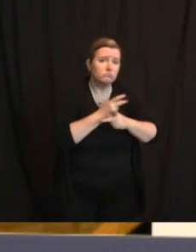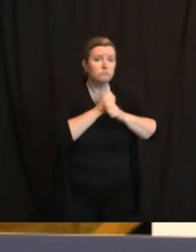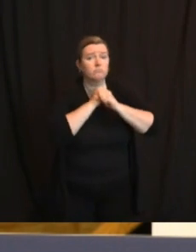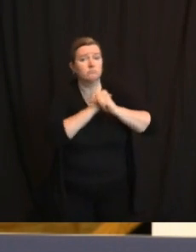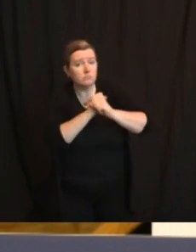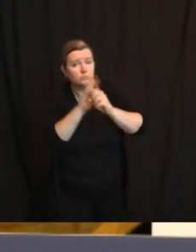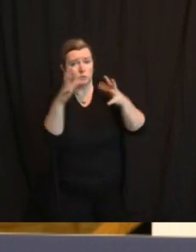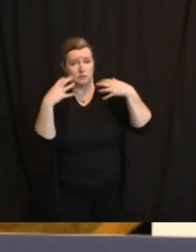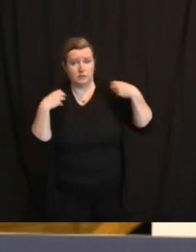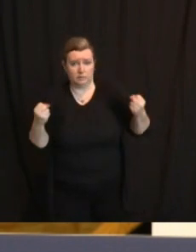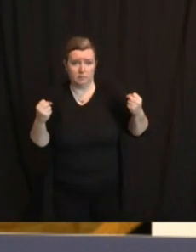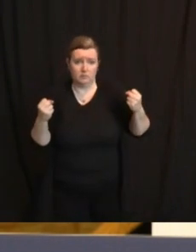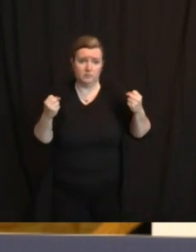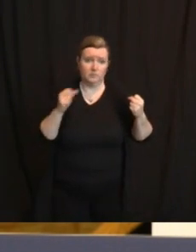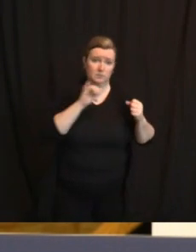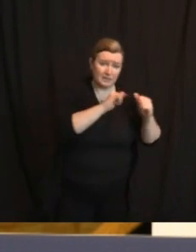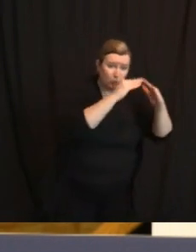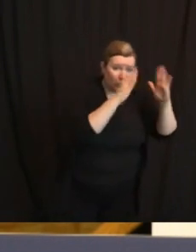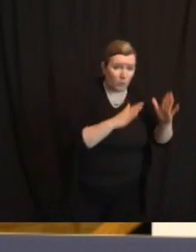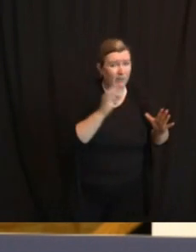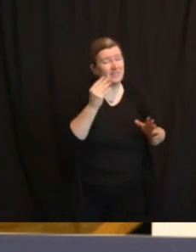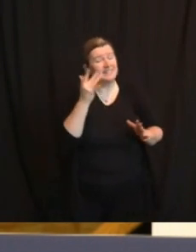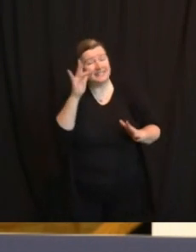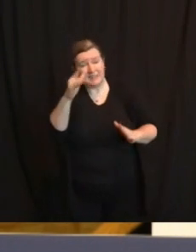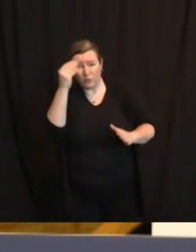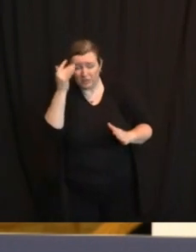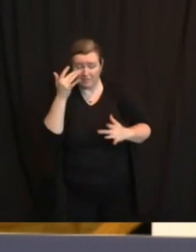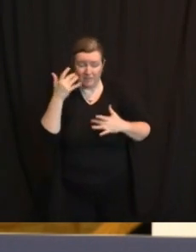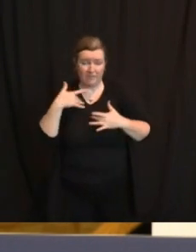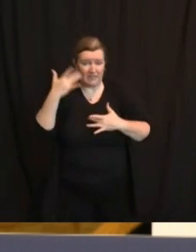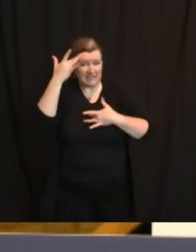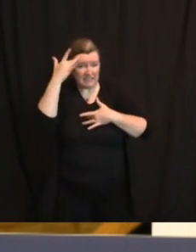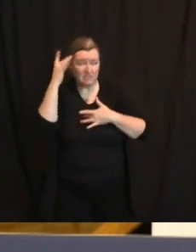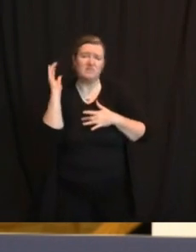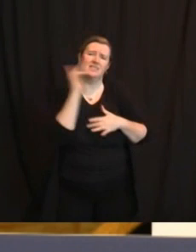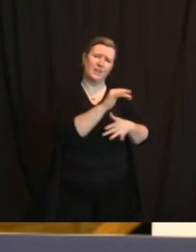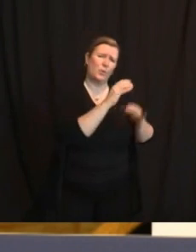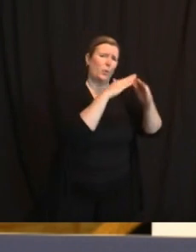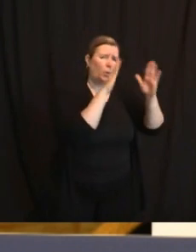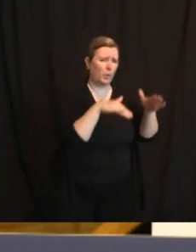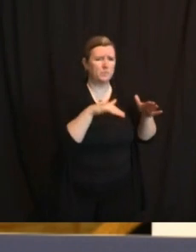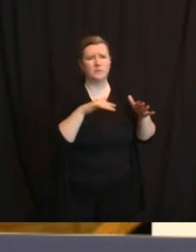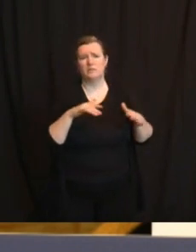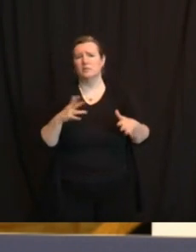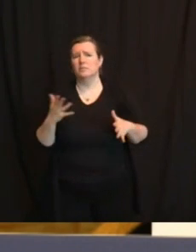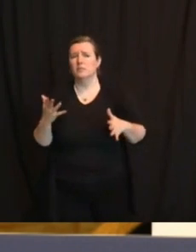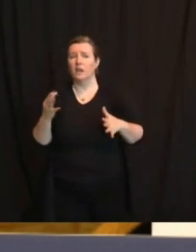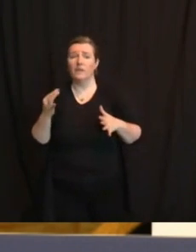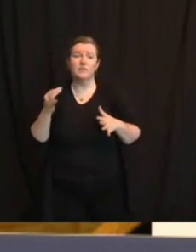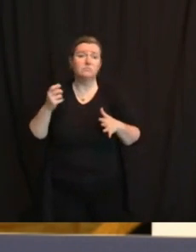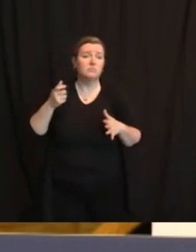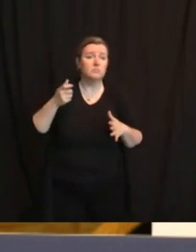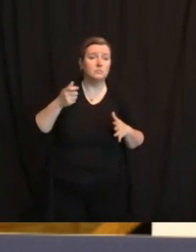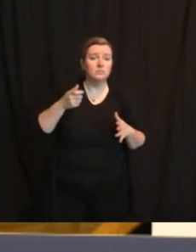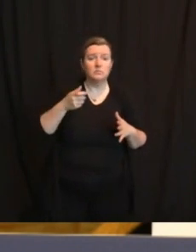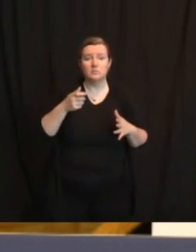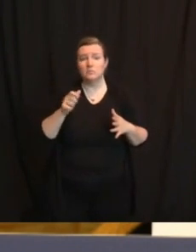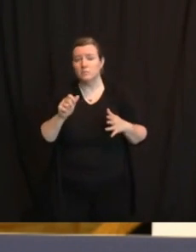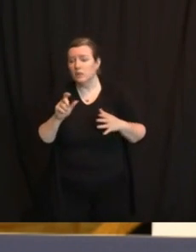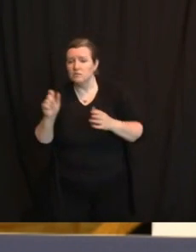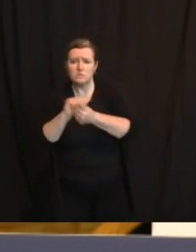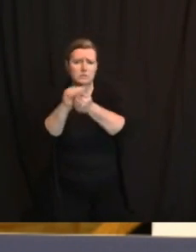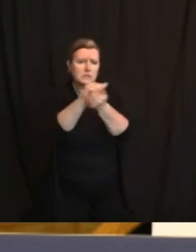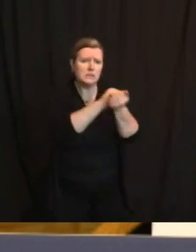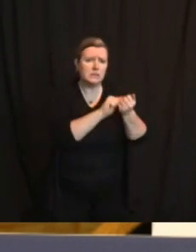health. Stay home when you're sick, clean and disinfect frequently touched surfaces, cover your mouth and nose